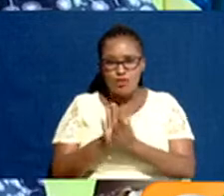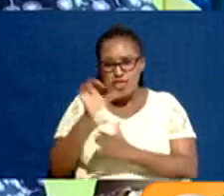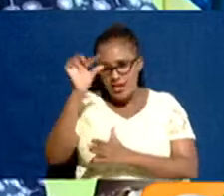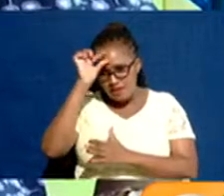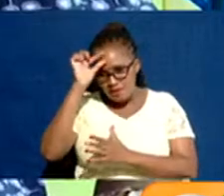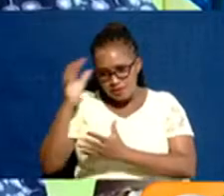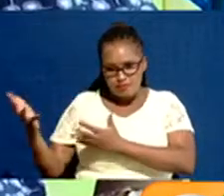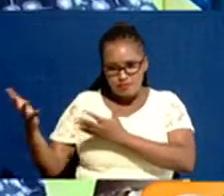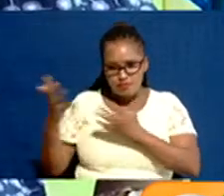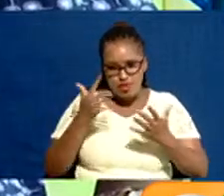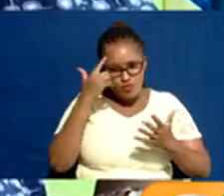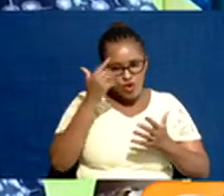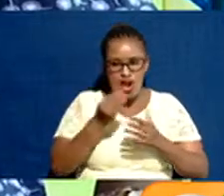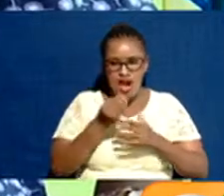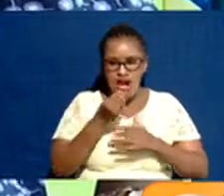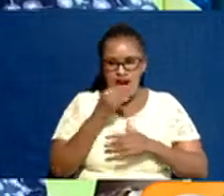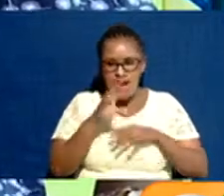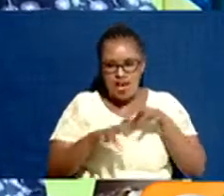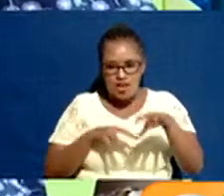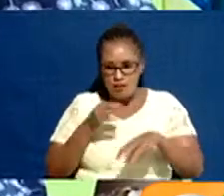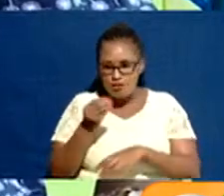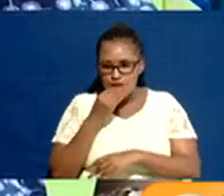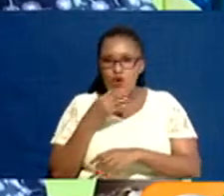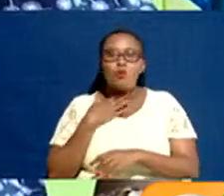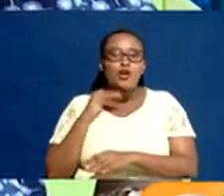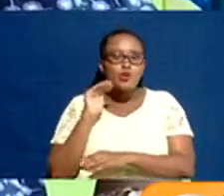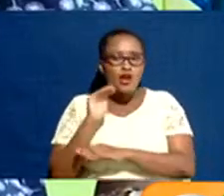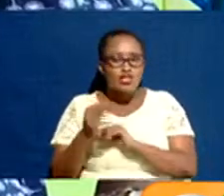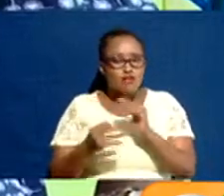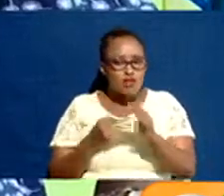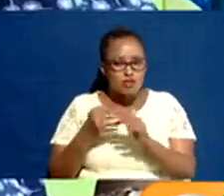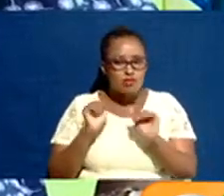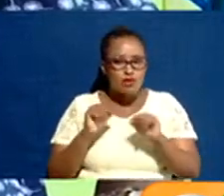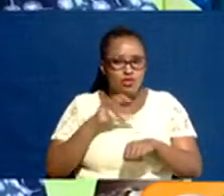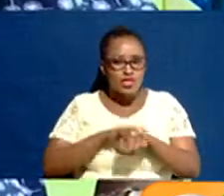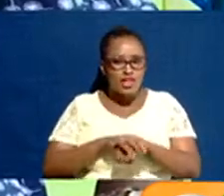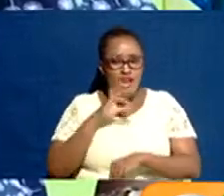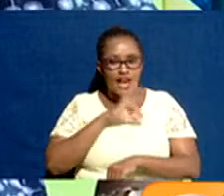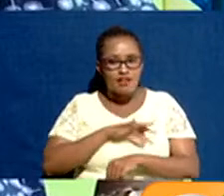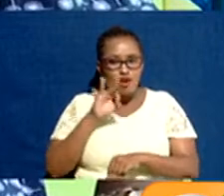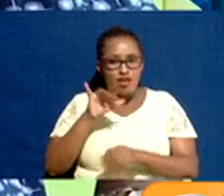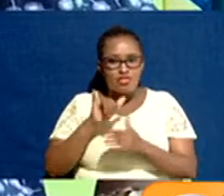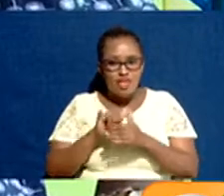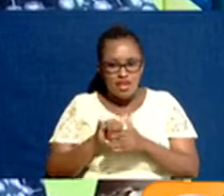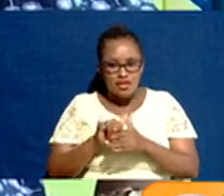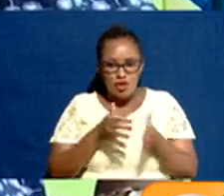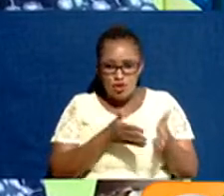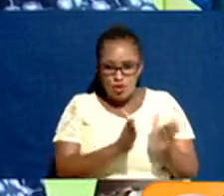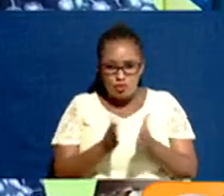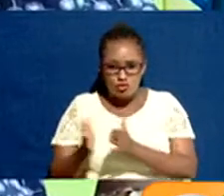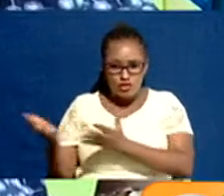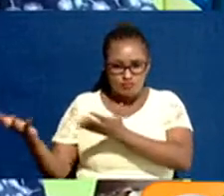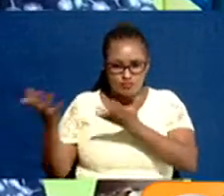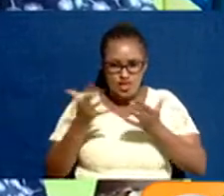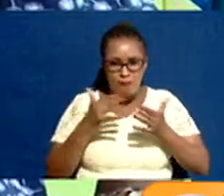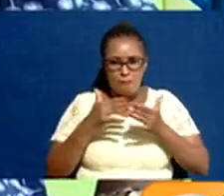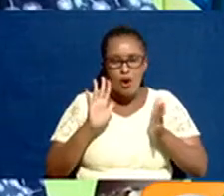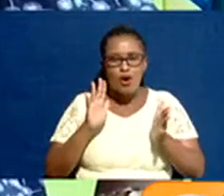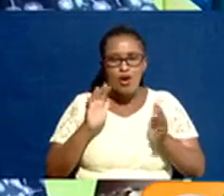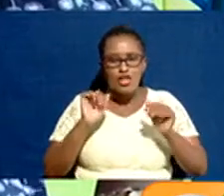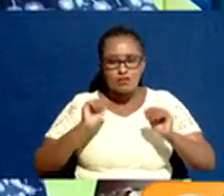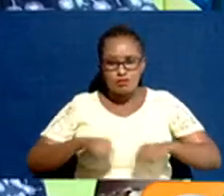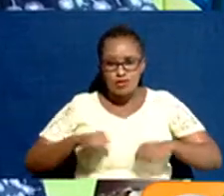for animal feeds, I want to ask the miller, I met them personally, to take advantage of that window, import as much as they